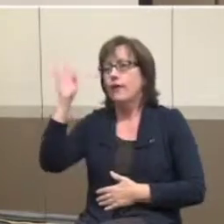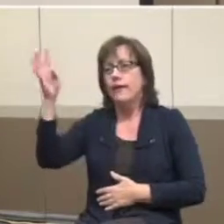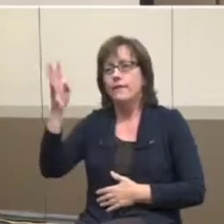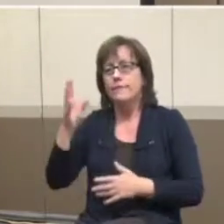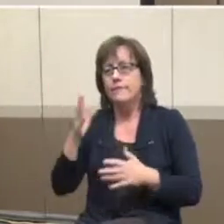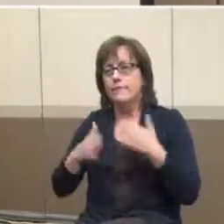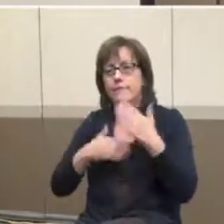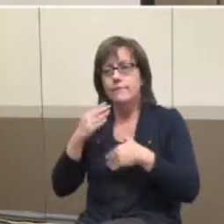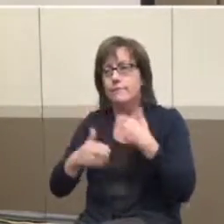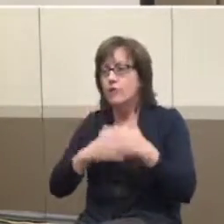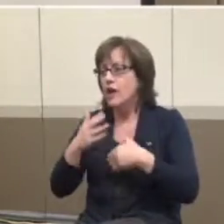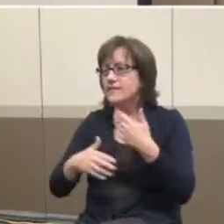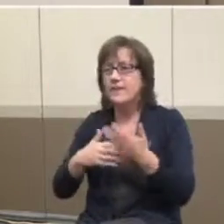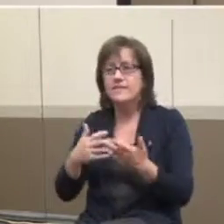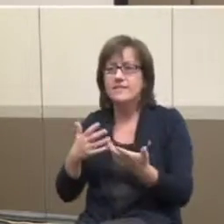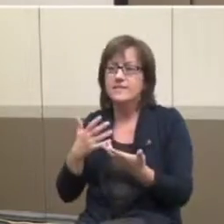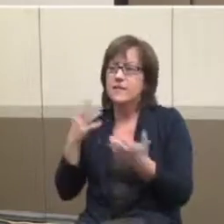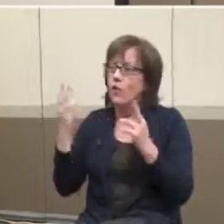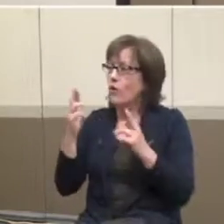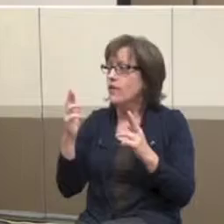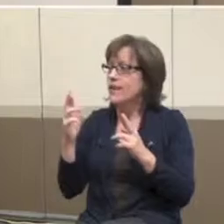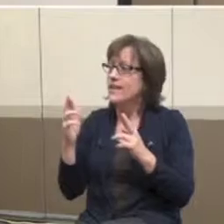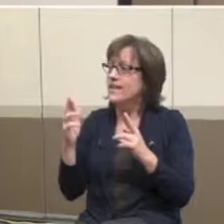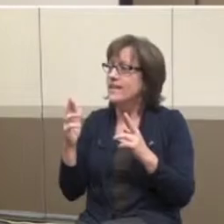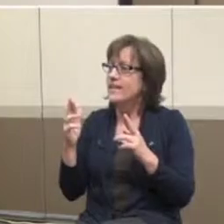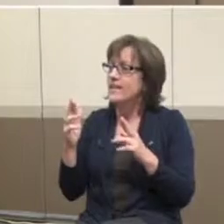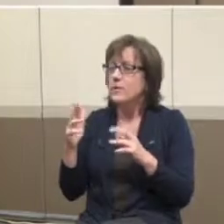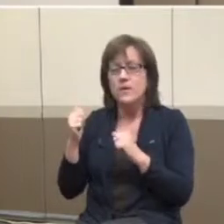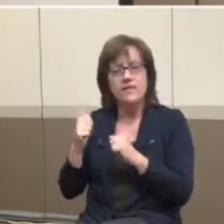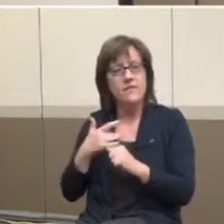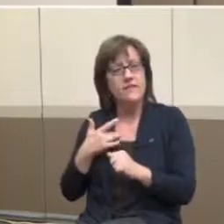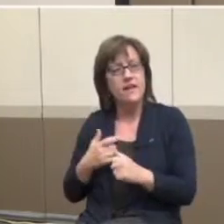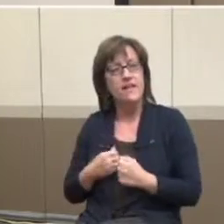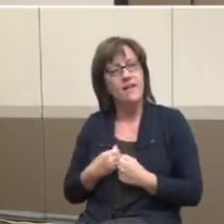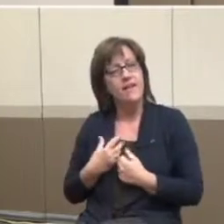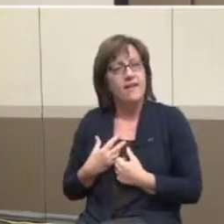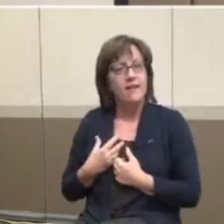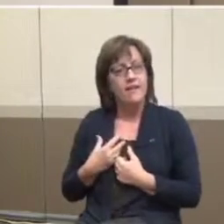creative process, and hopefully walking away feeling